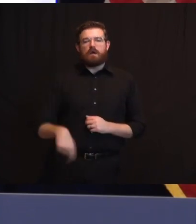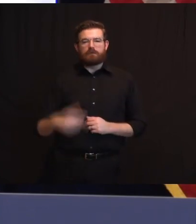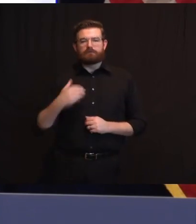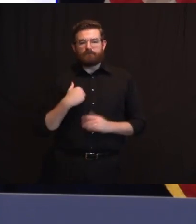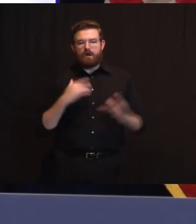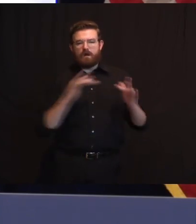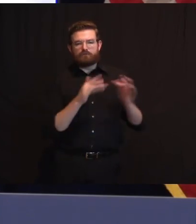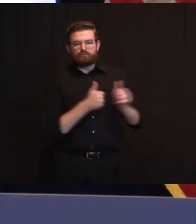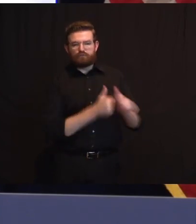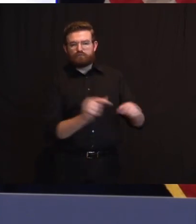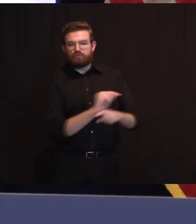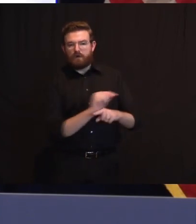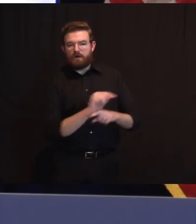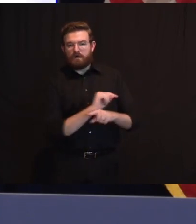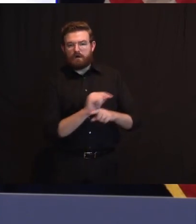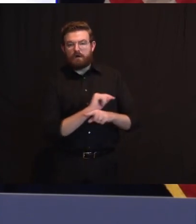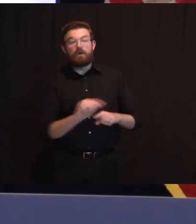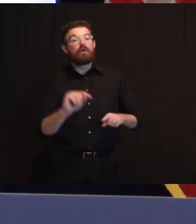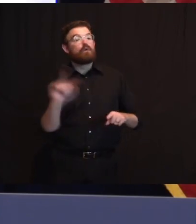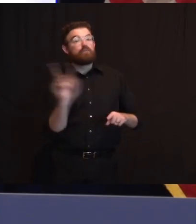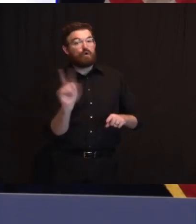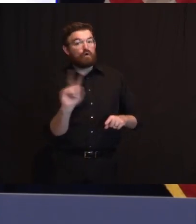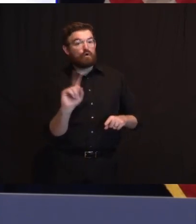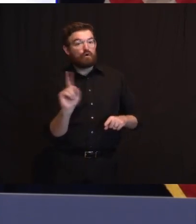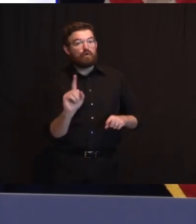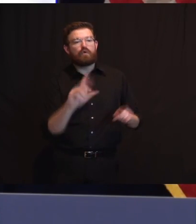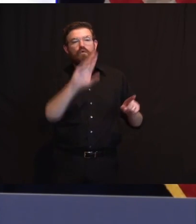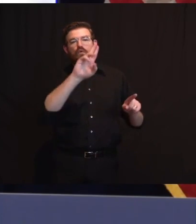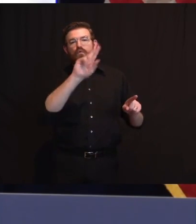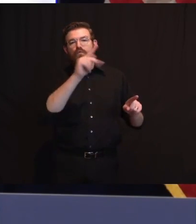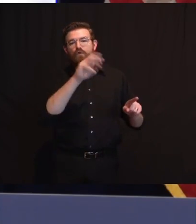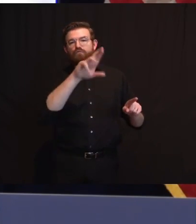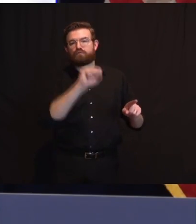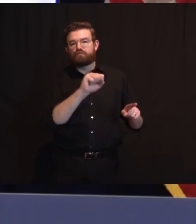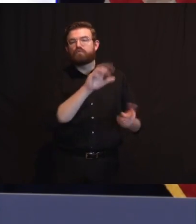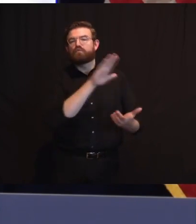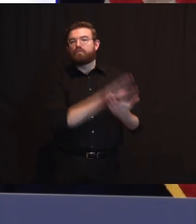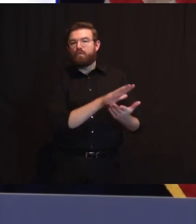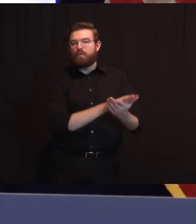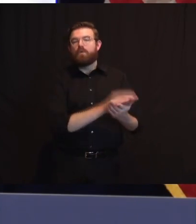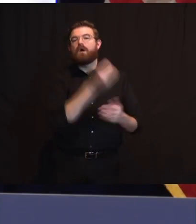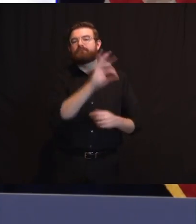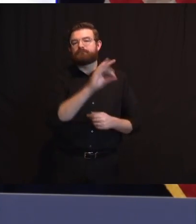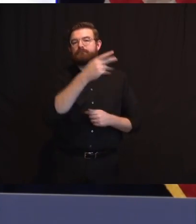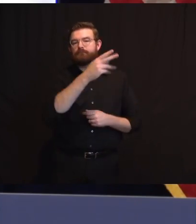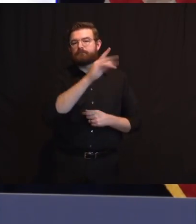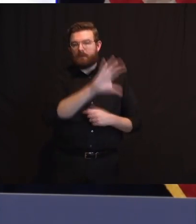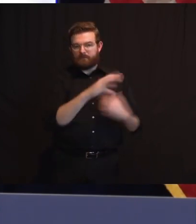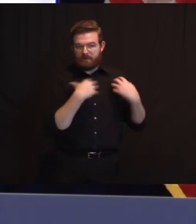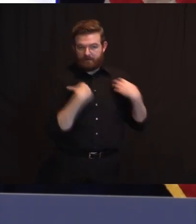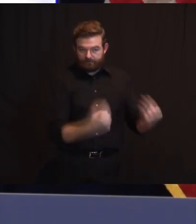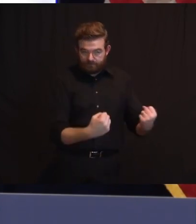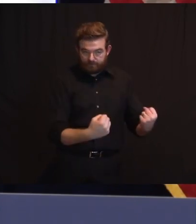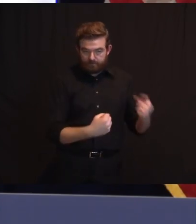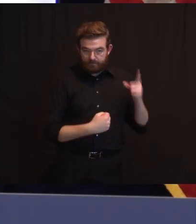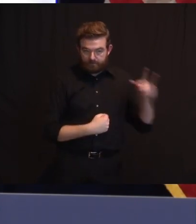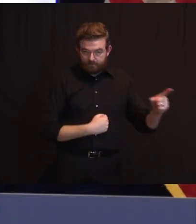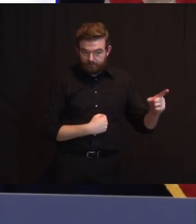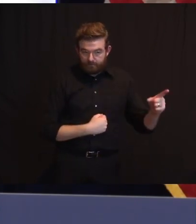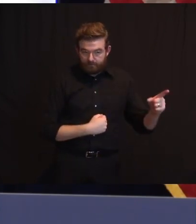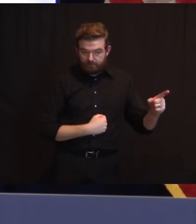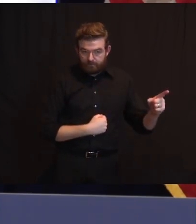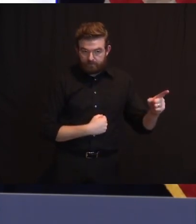Health. I want to remind the public that we need their help to make contact tracing successful. If a